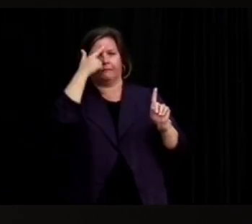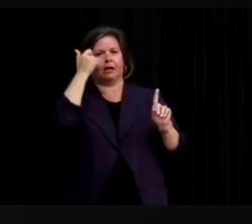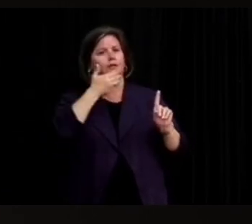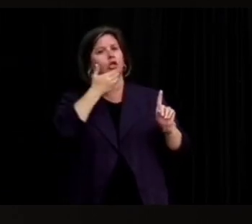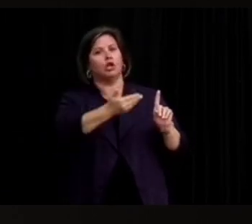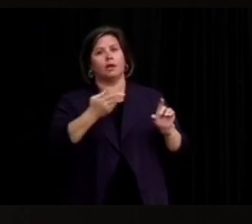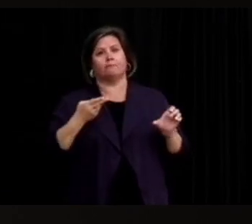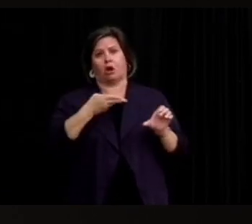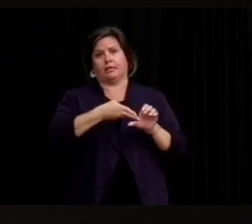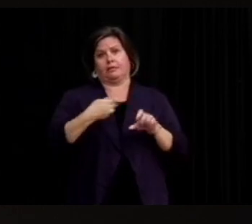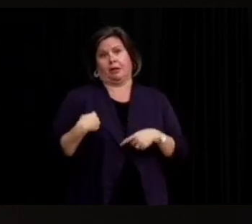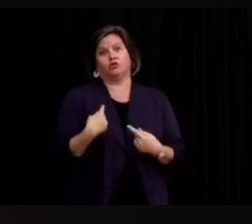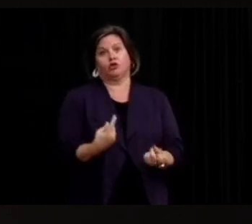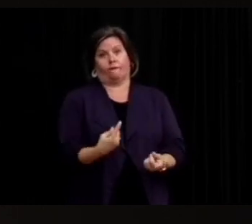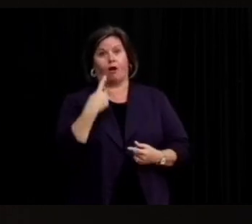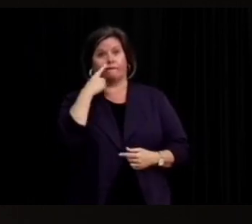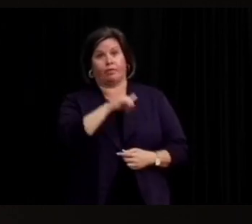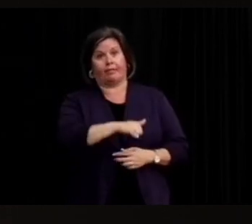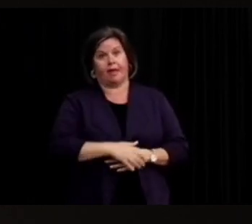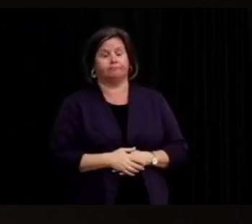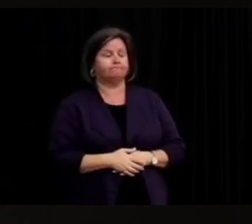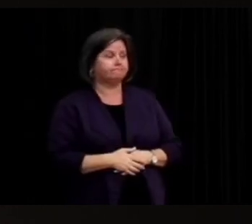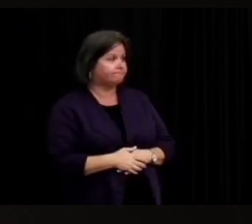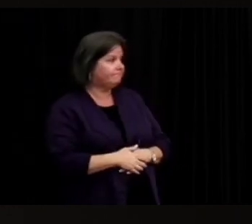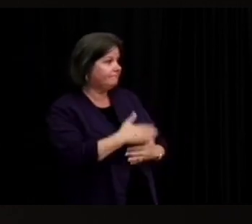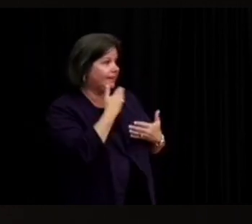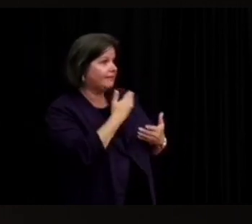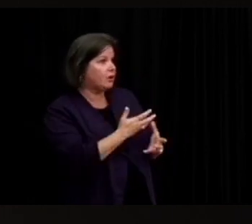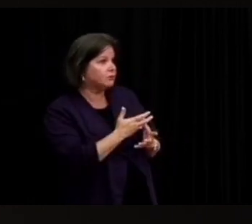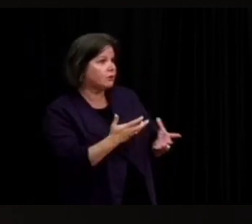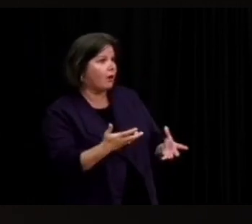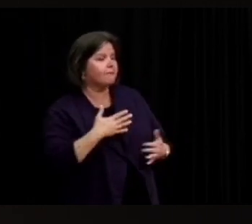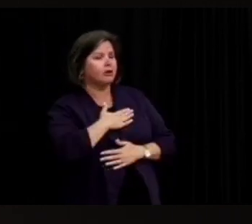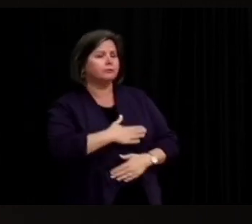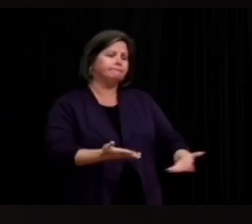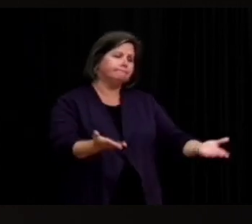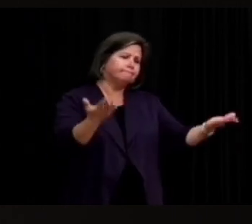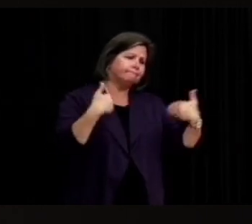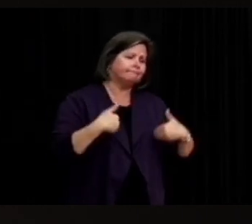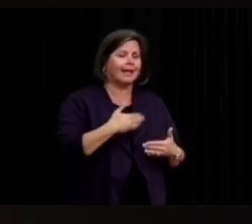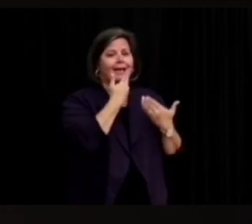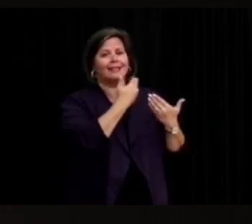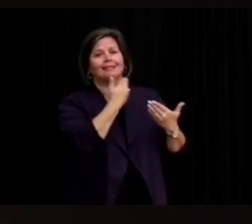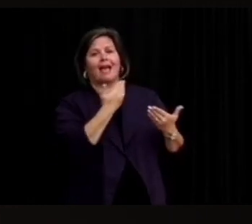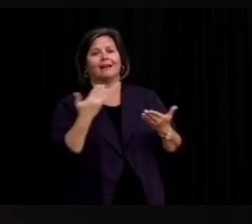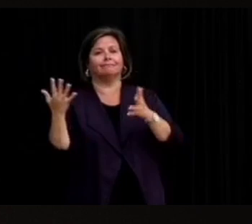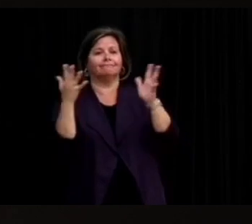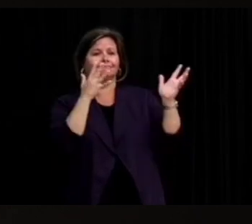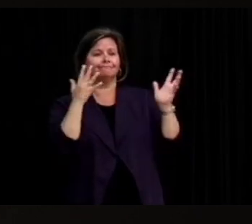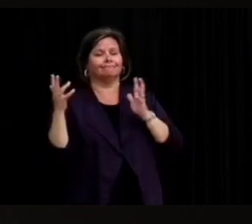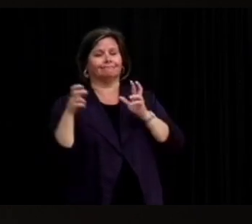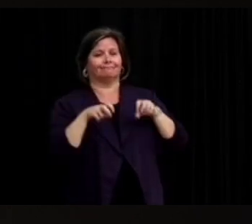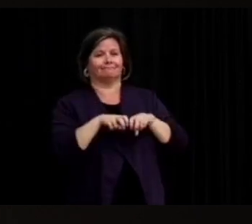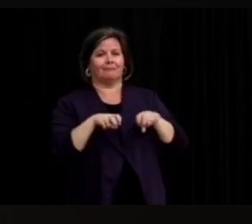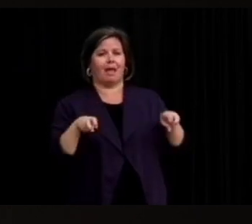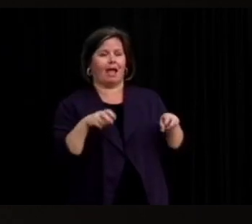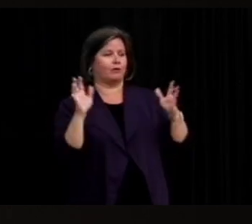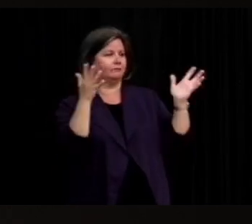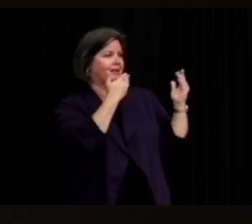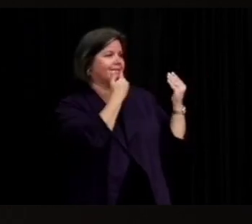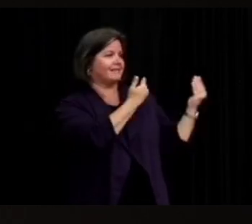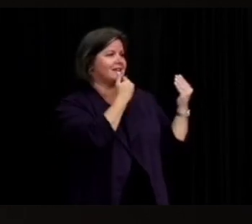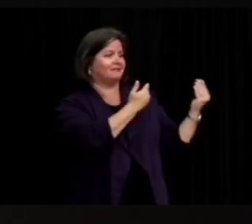that. Thank you very much. Please help me thank our panel with a round of applause.